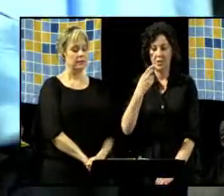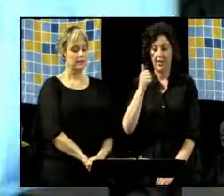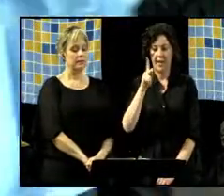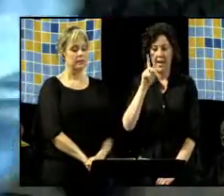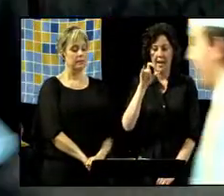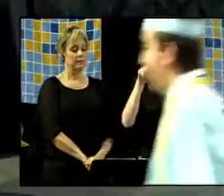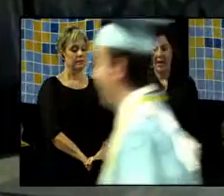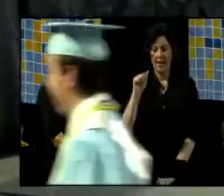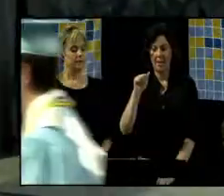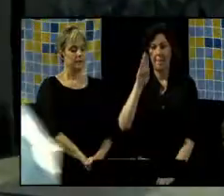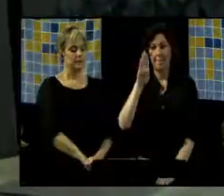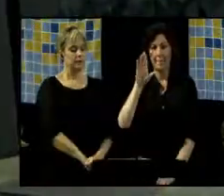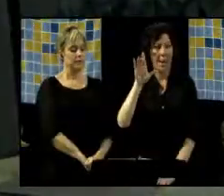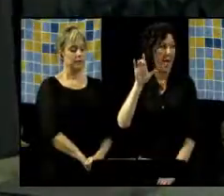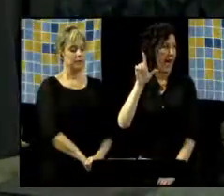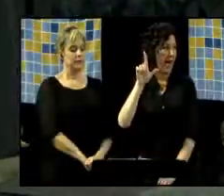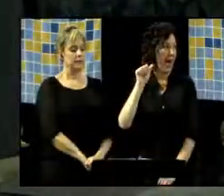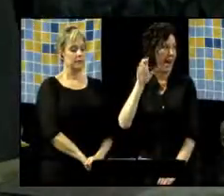Shakayla Amani Black,